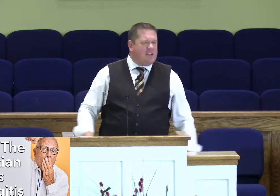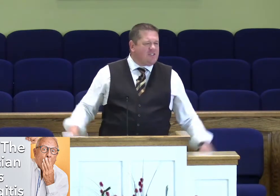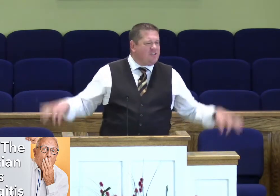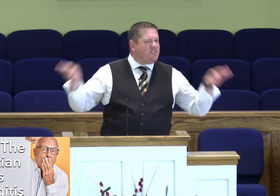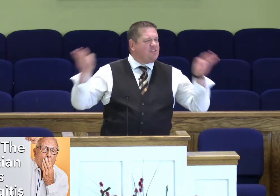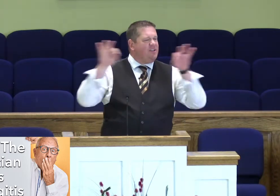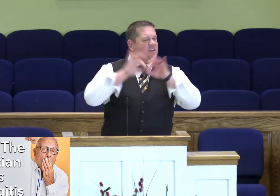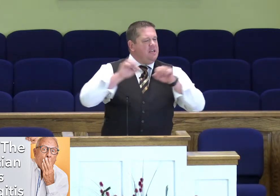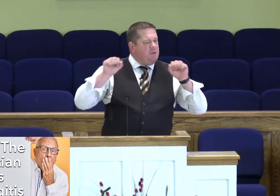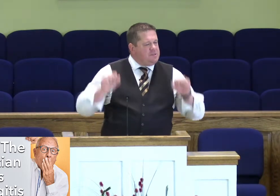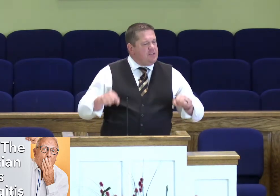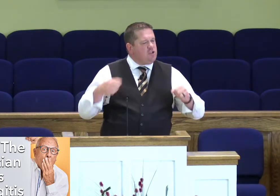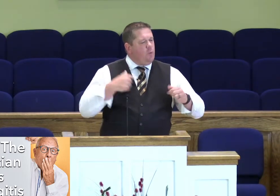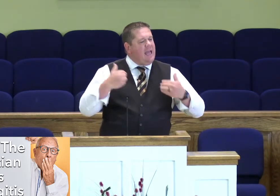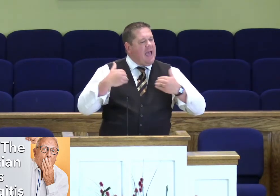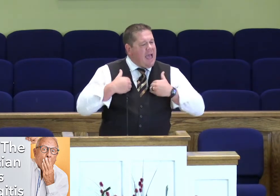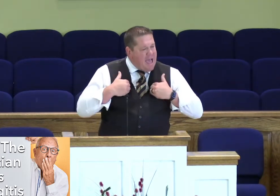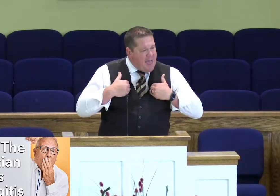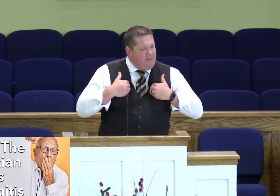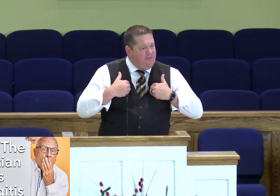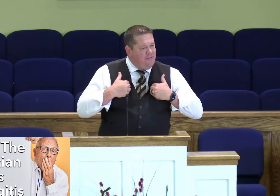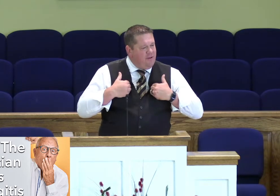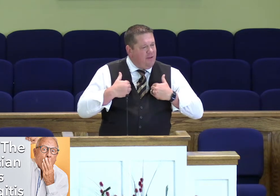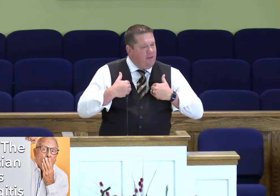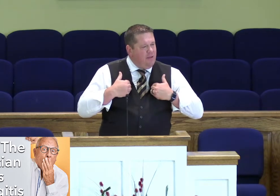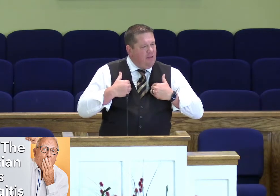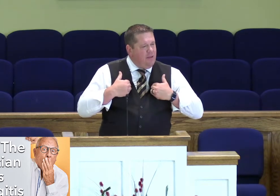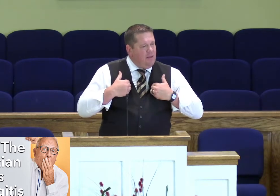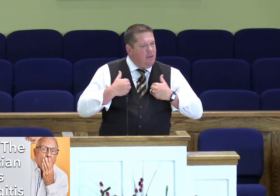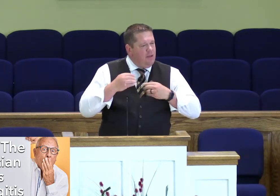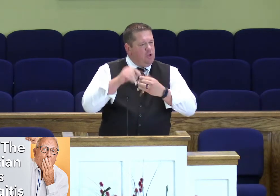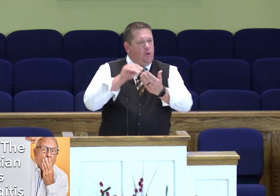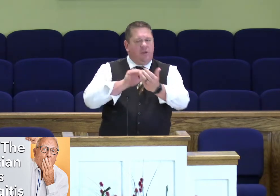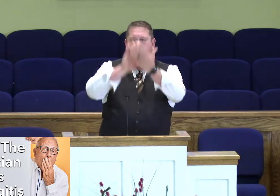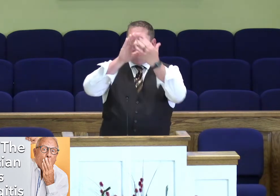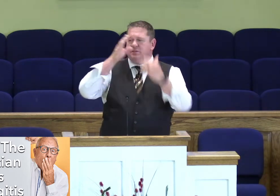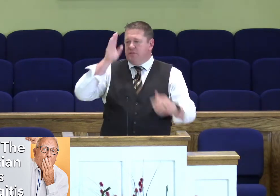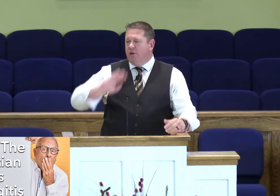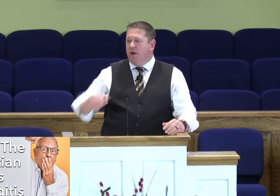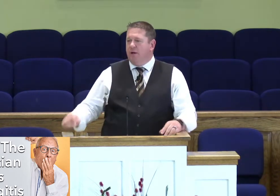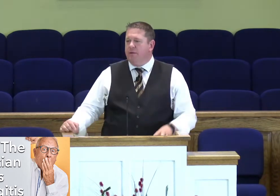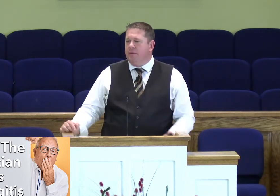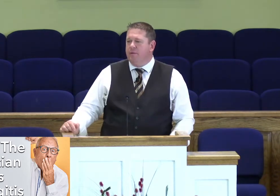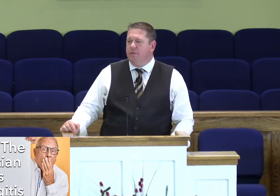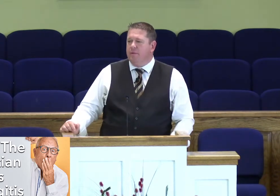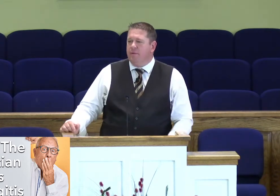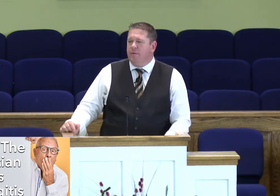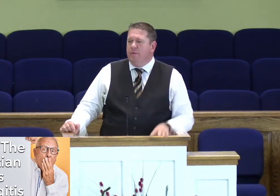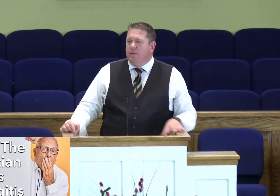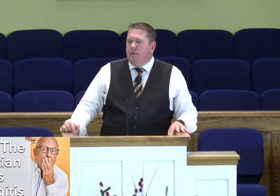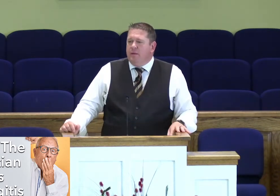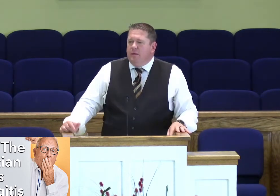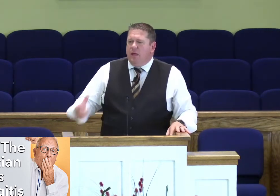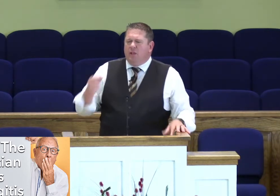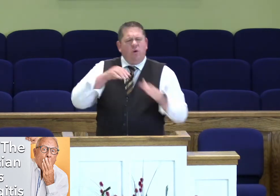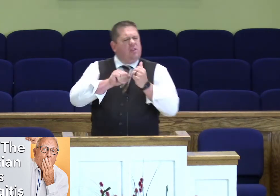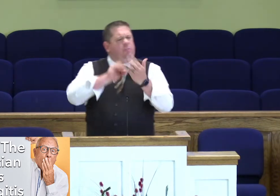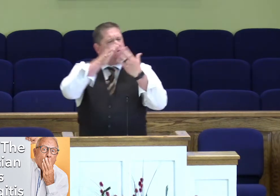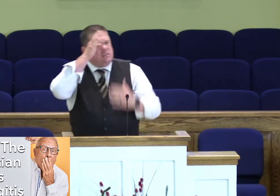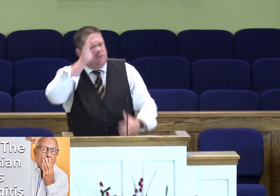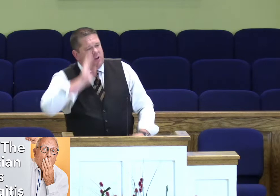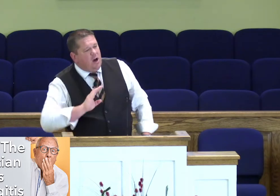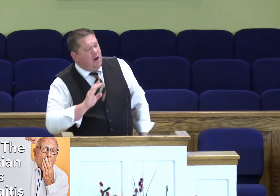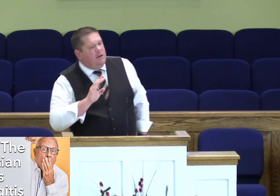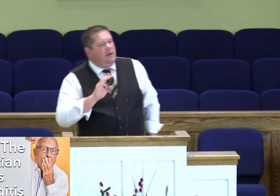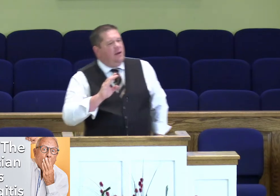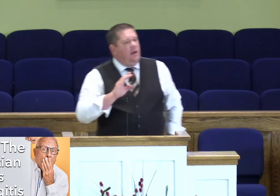the precious potential we have in going in the presence of God. And going in